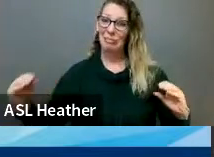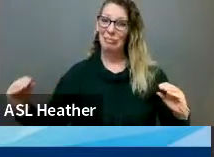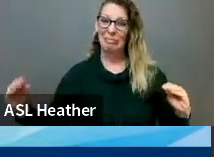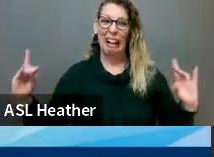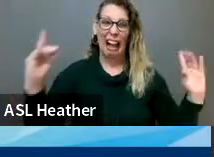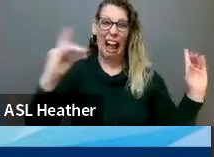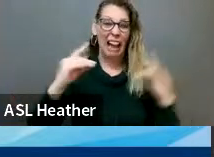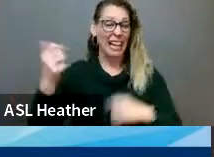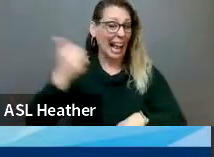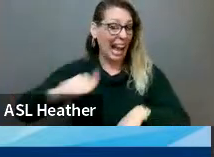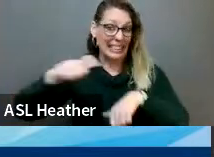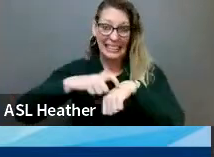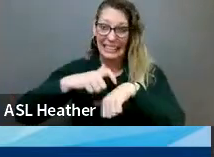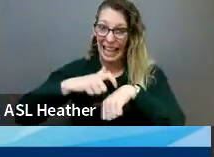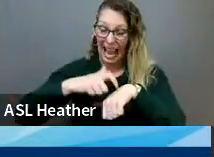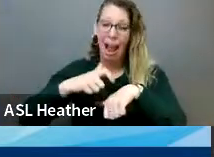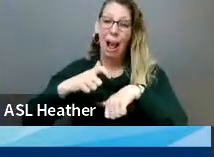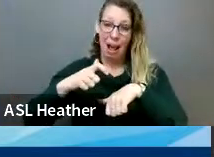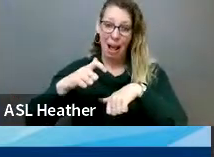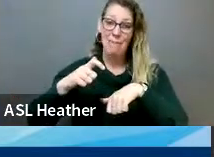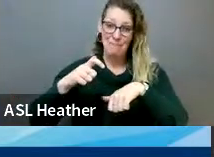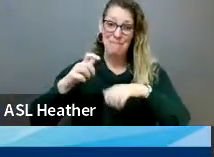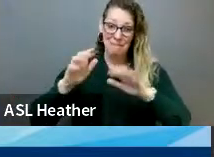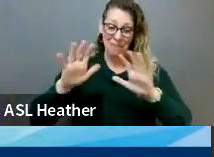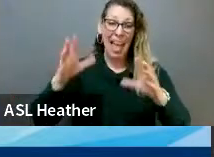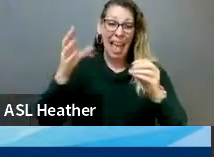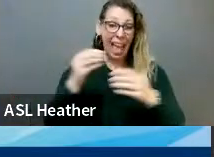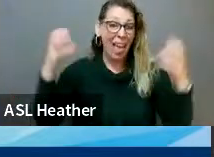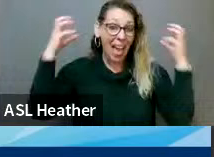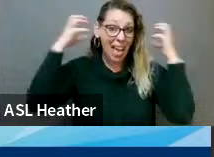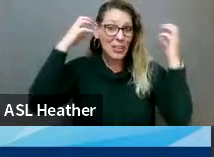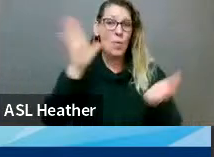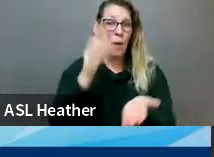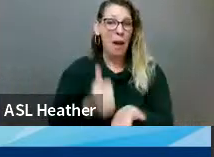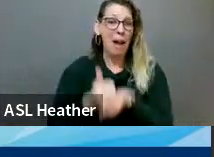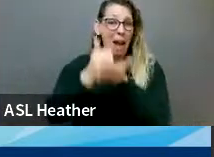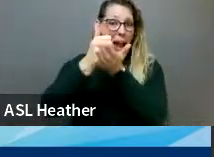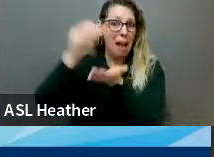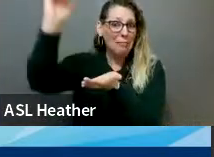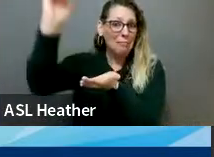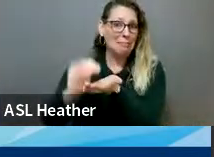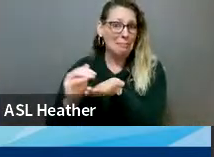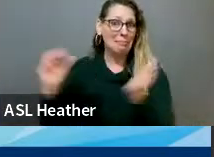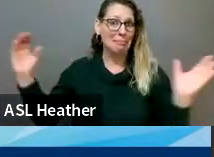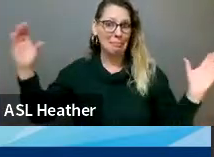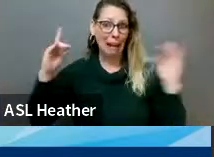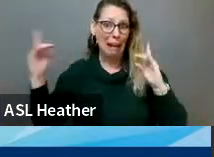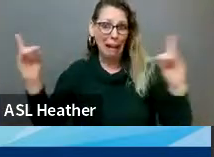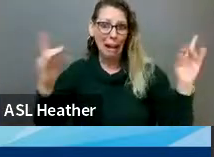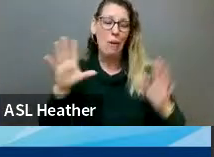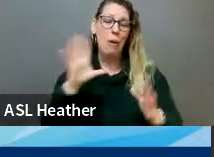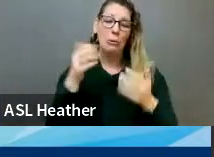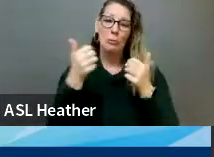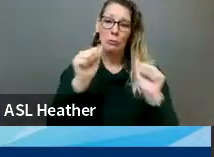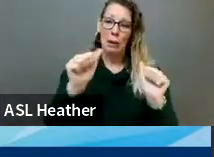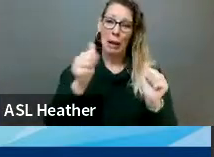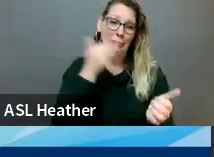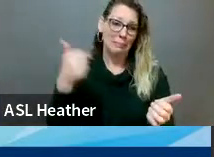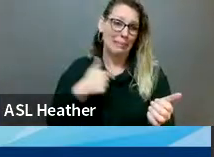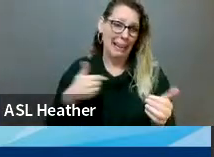any time, and a headset can help mitigate that. I'll do the best I can with what I've